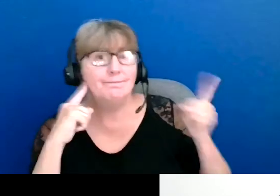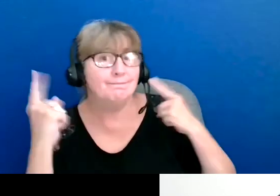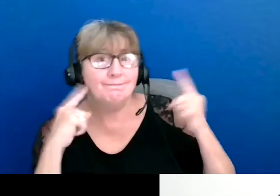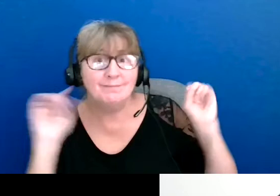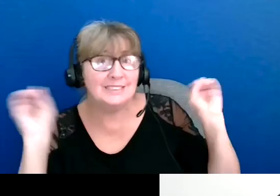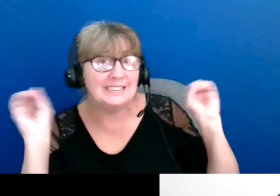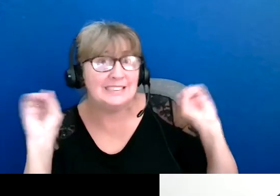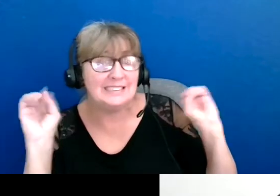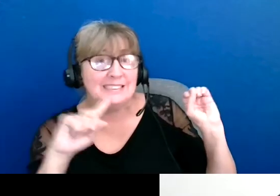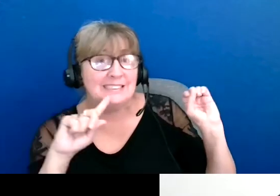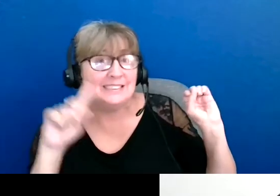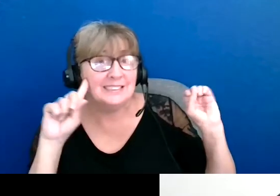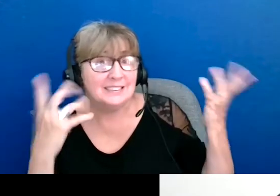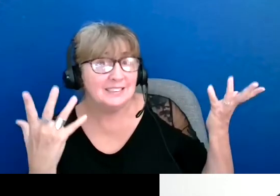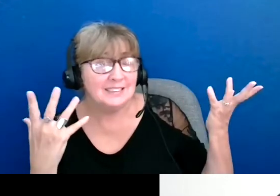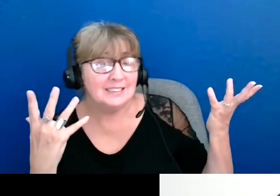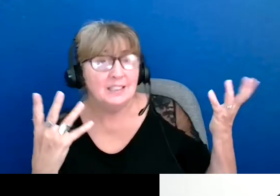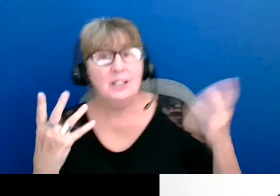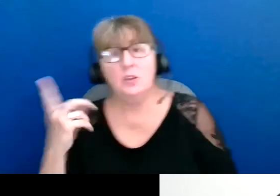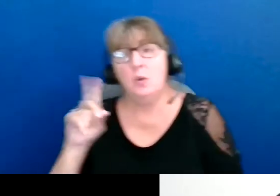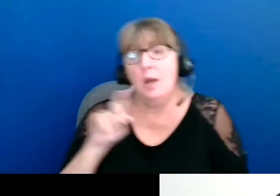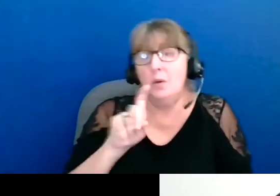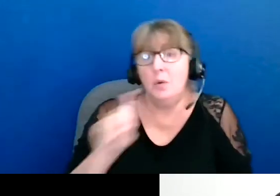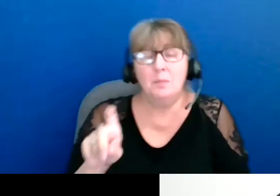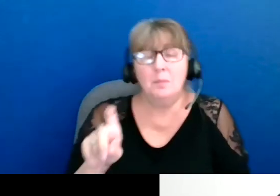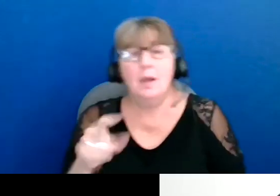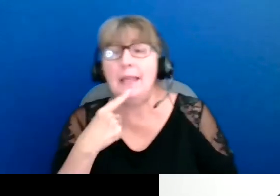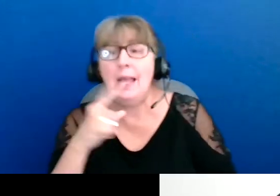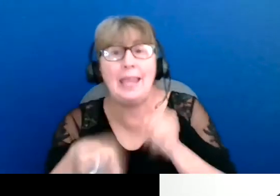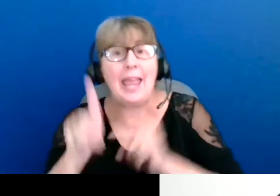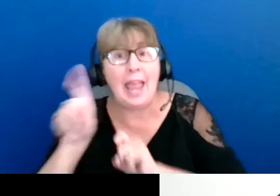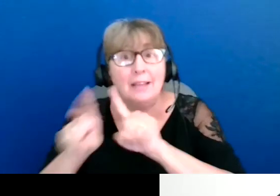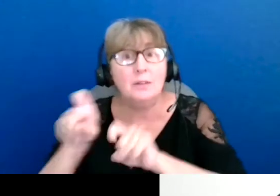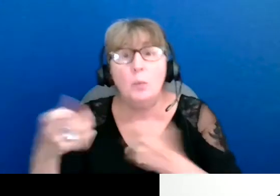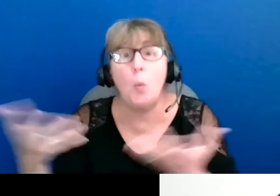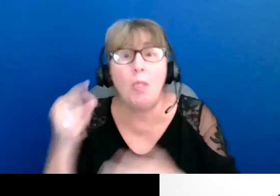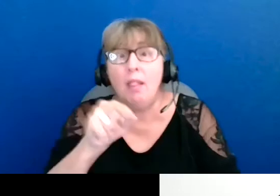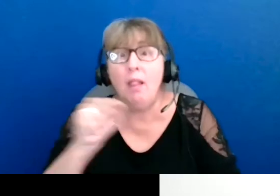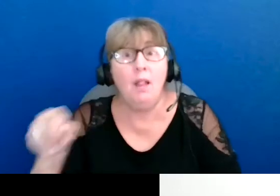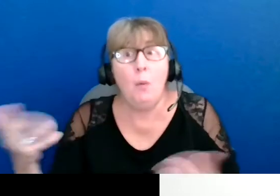when I got up to the food station, I couldn't just ask what's here because I wouldn't hear what they were saying.